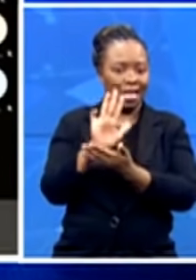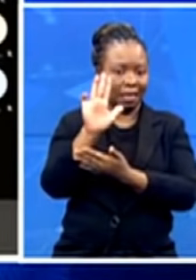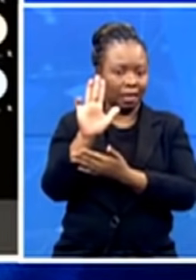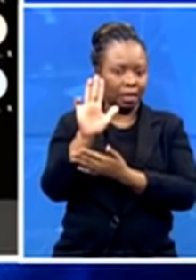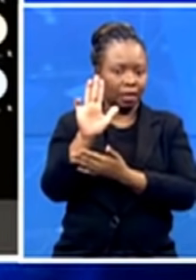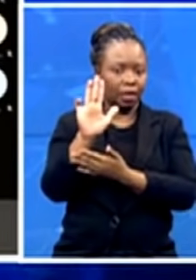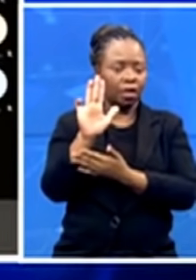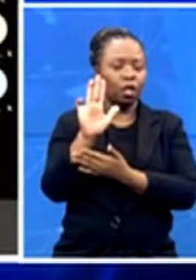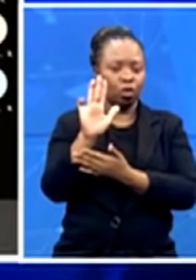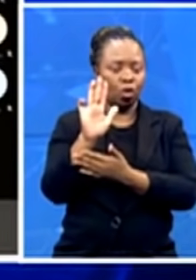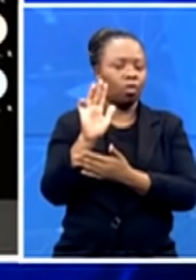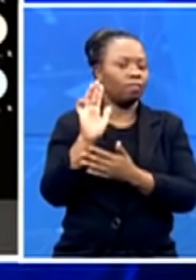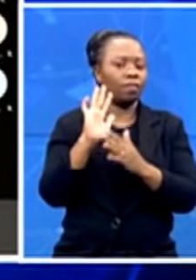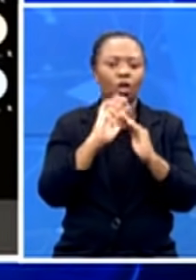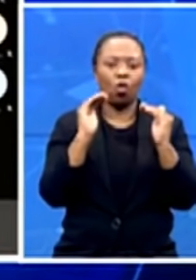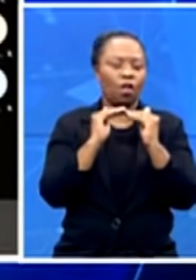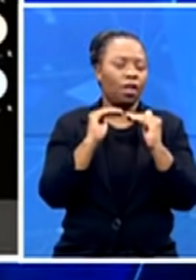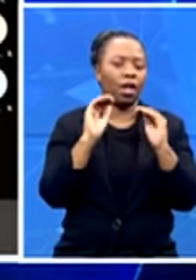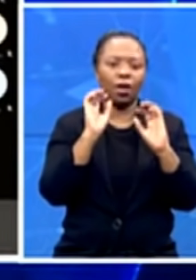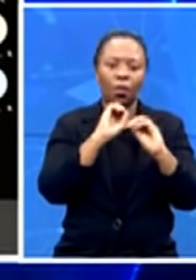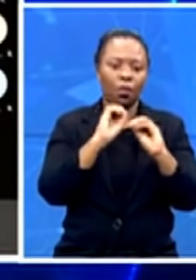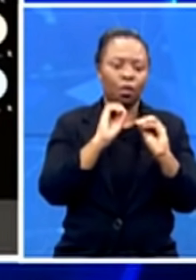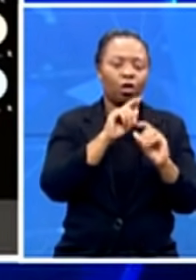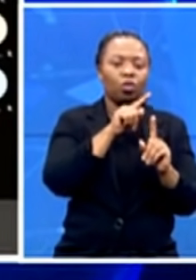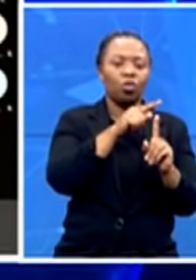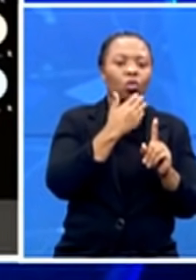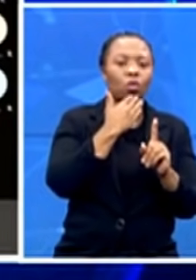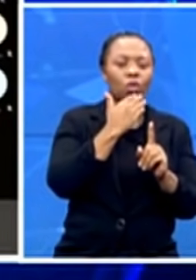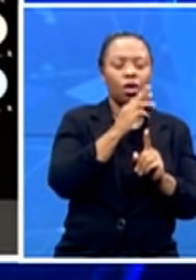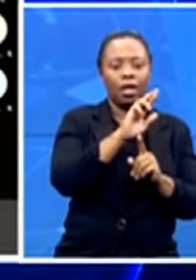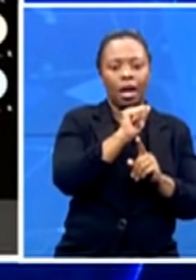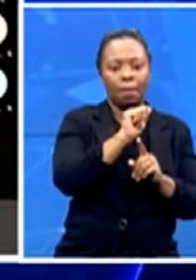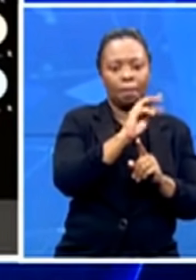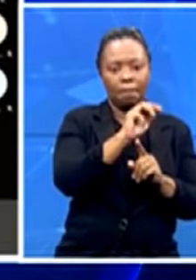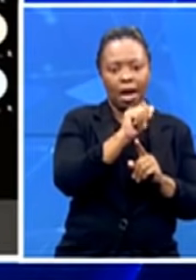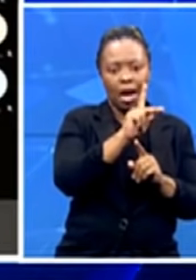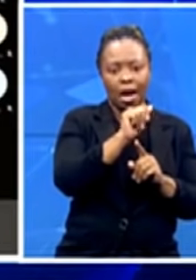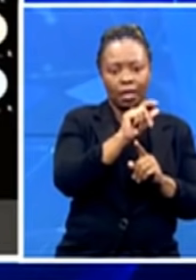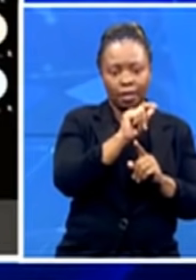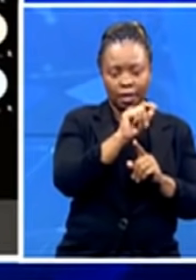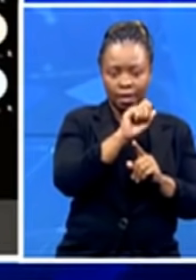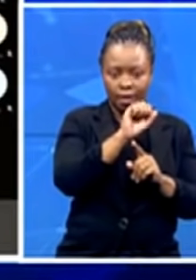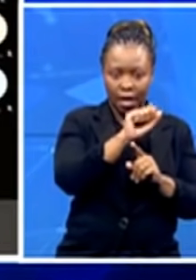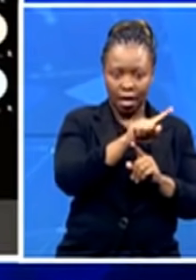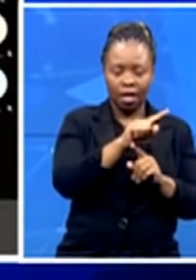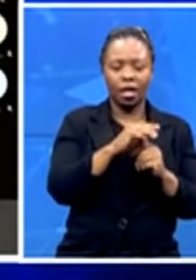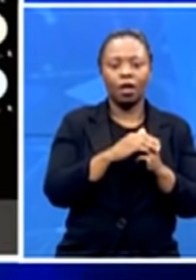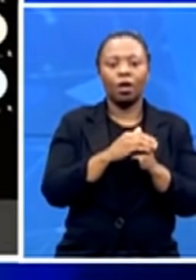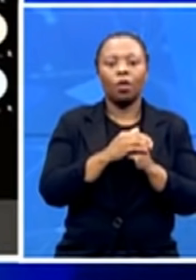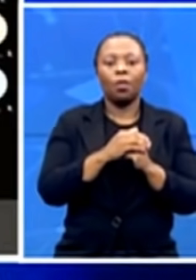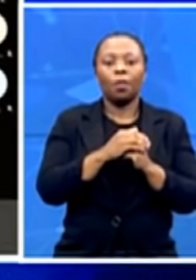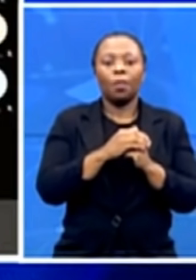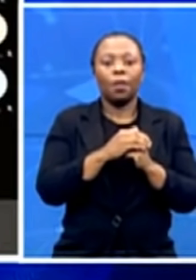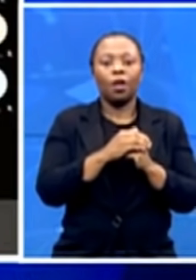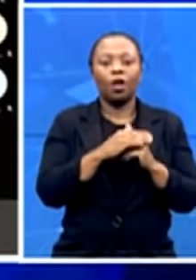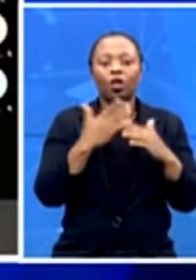Ramaphosa, which reminds us again that these are matters best left to the agreement between the parties and its members, provided, of course,